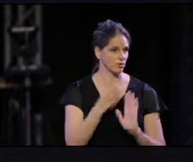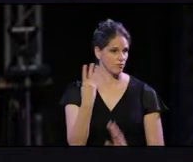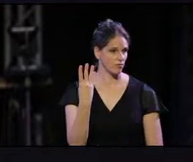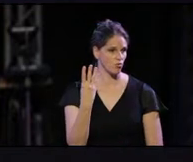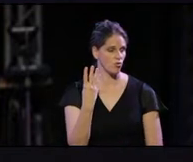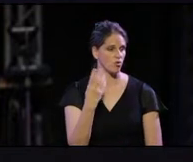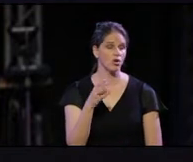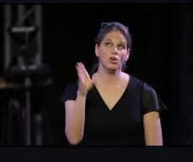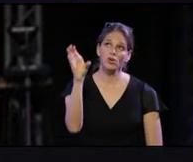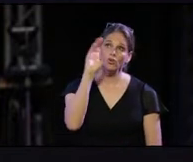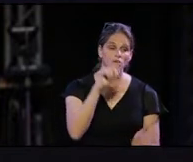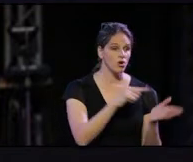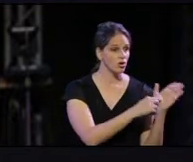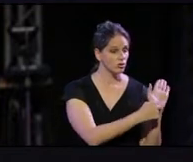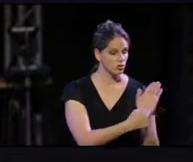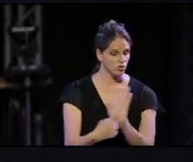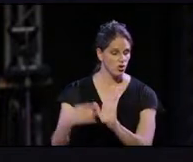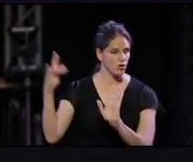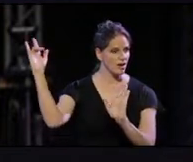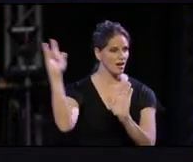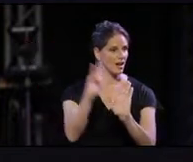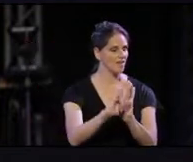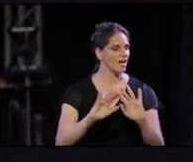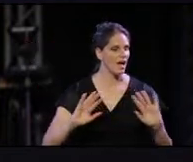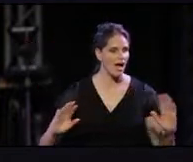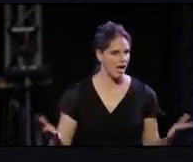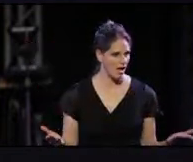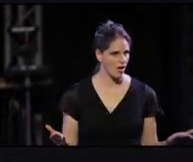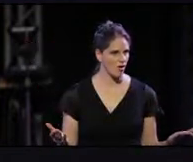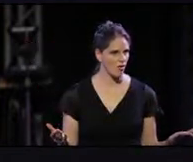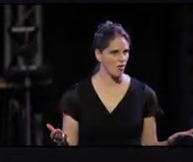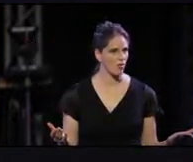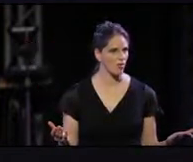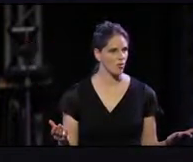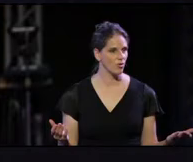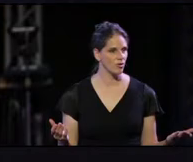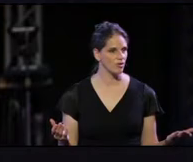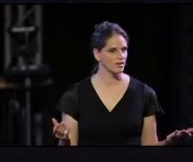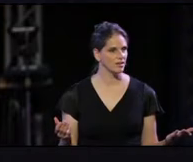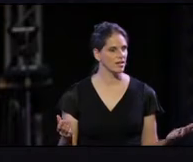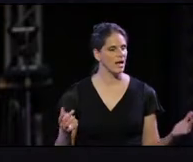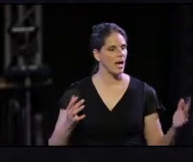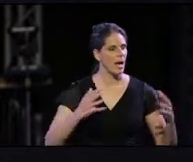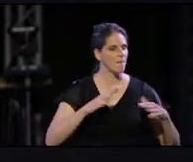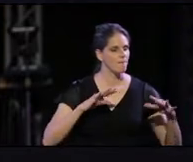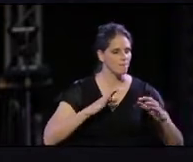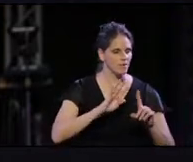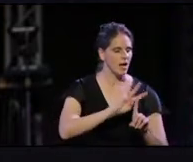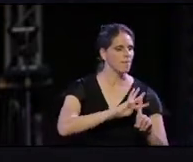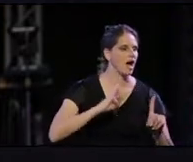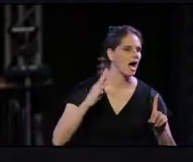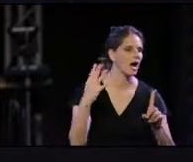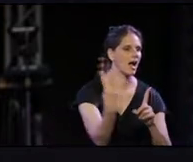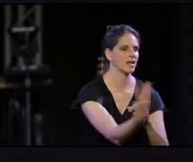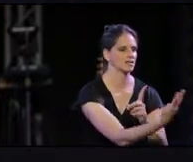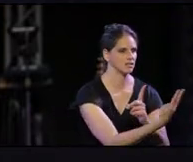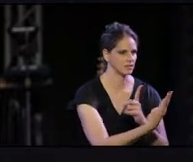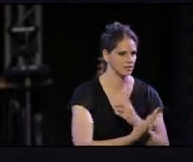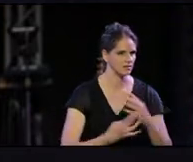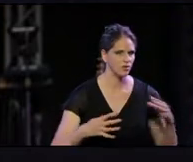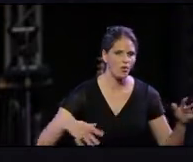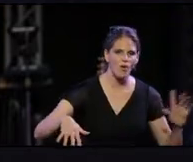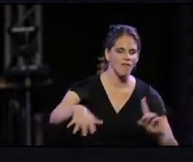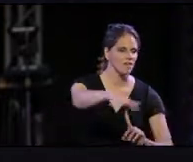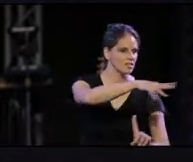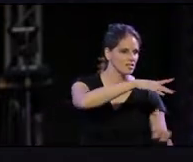his love among us." Don't you love that? Among us. Us rebellious,